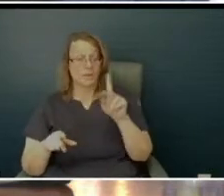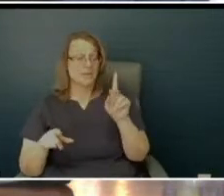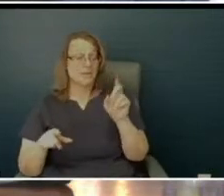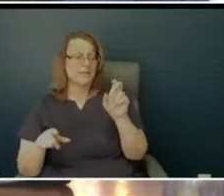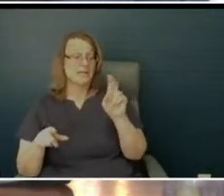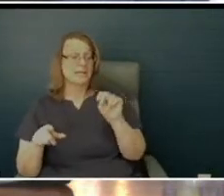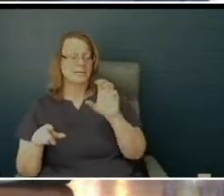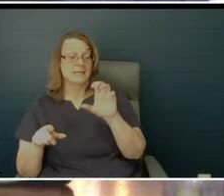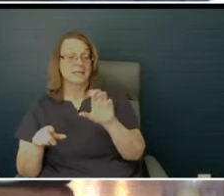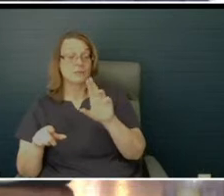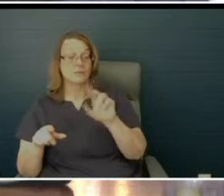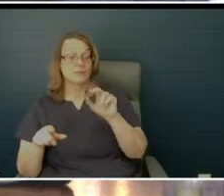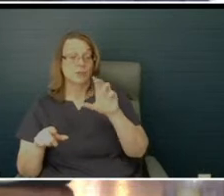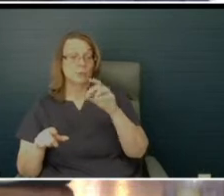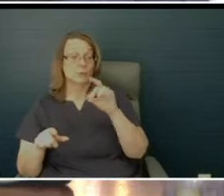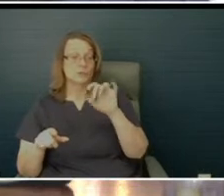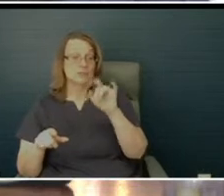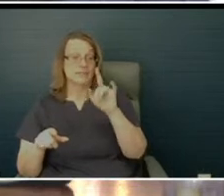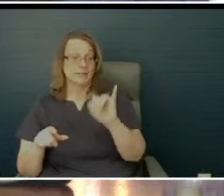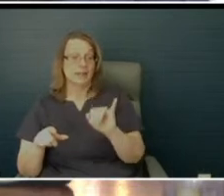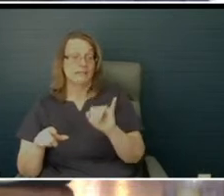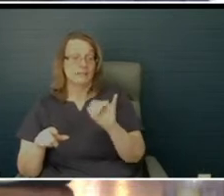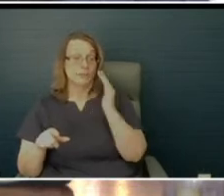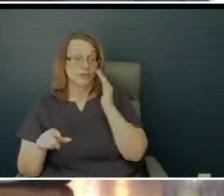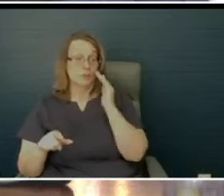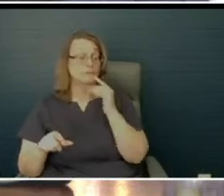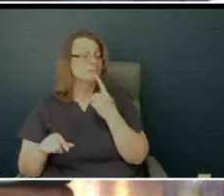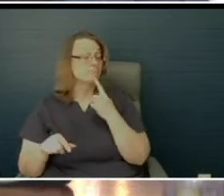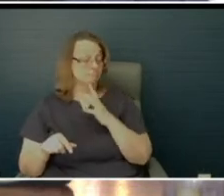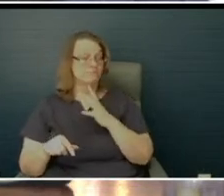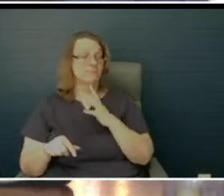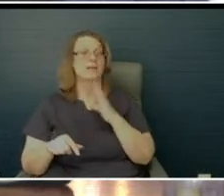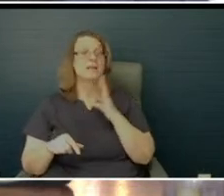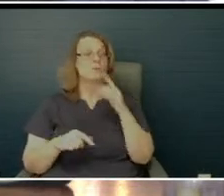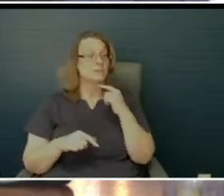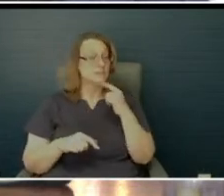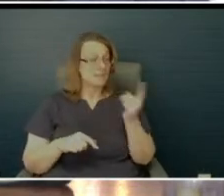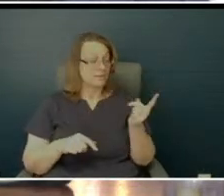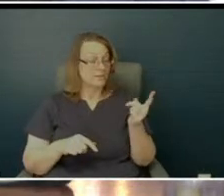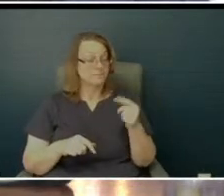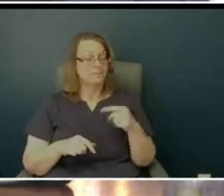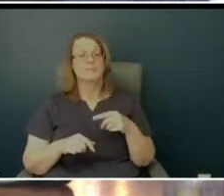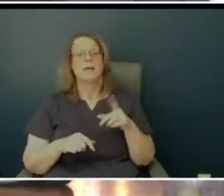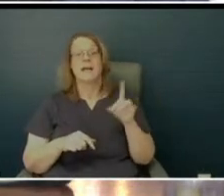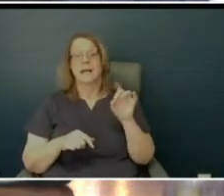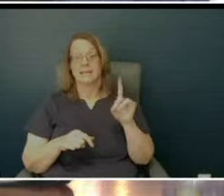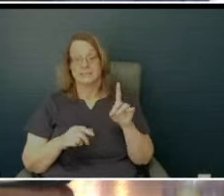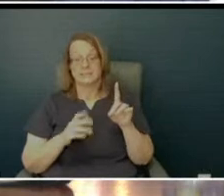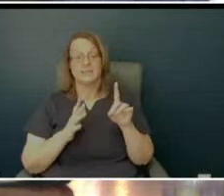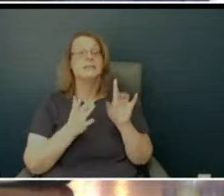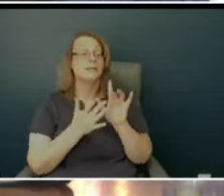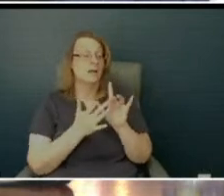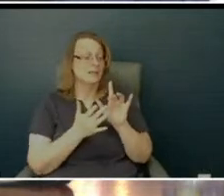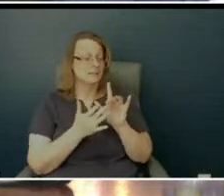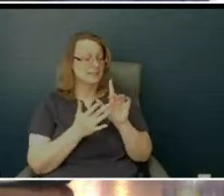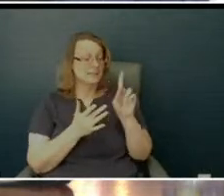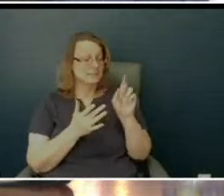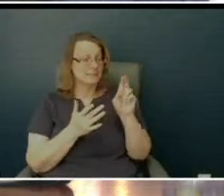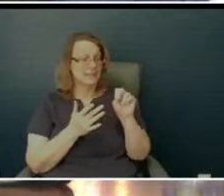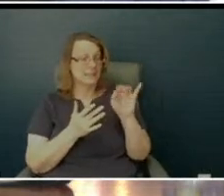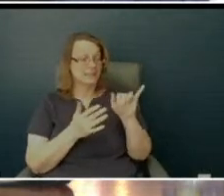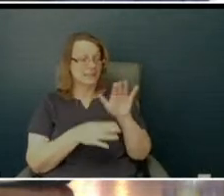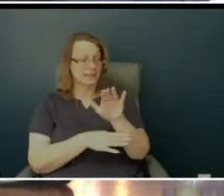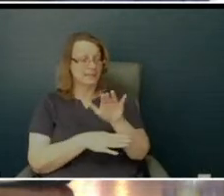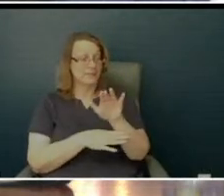knows about this? I said, fine, I would pass that along to him. I eventually contacted Ken Cuccinelli later that evening, and I